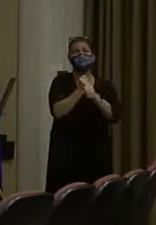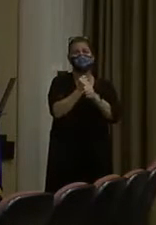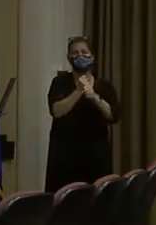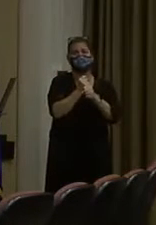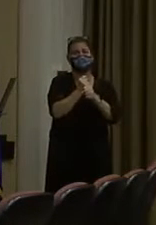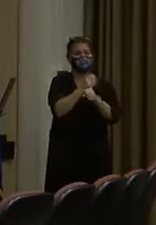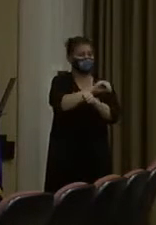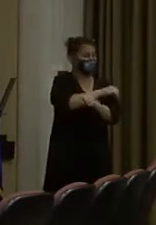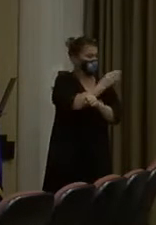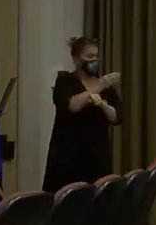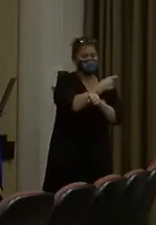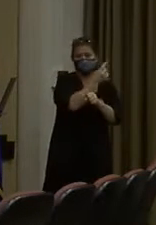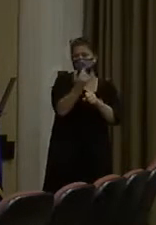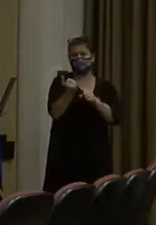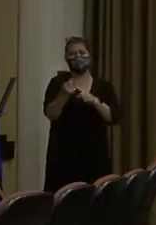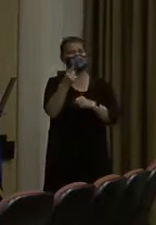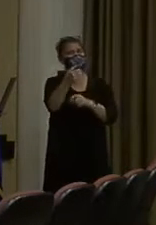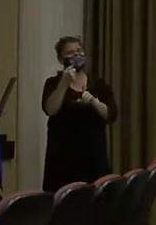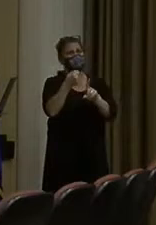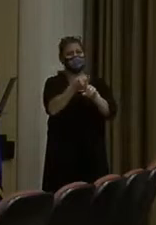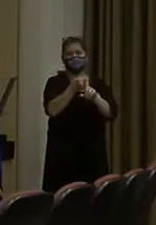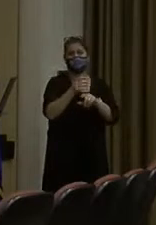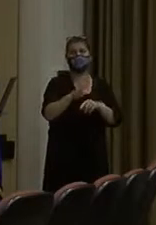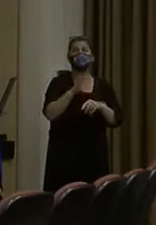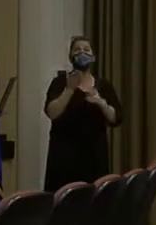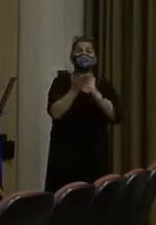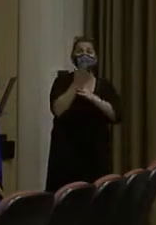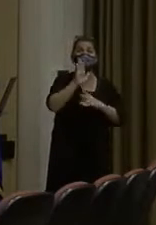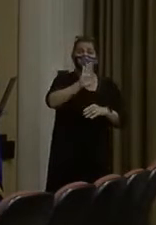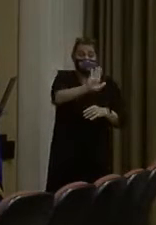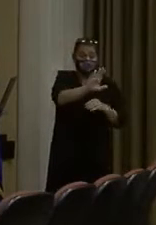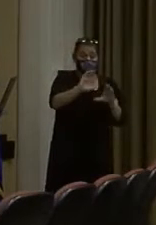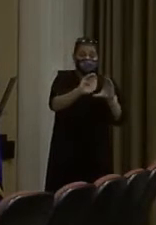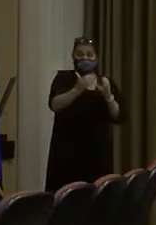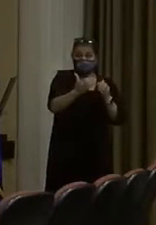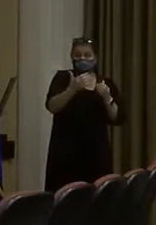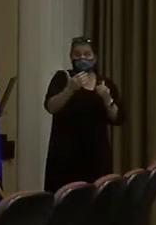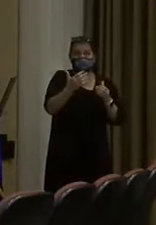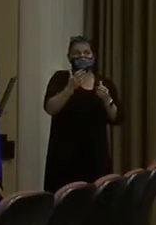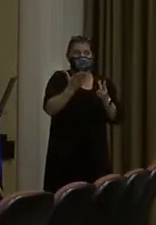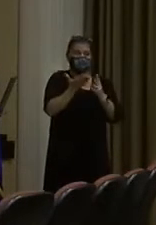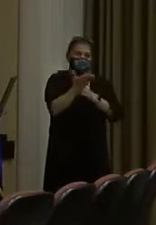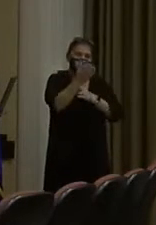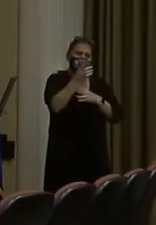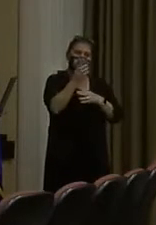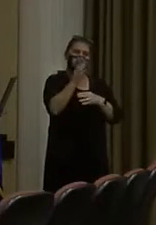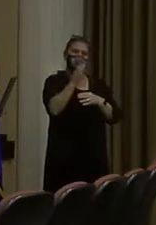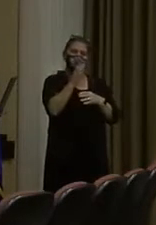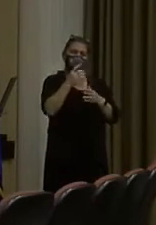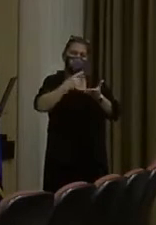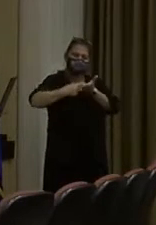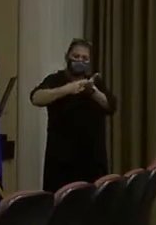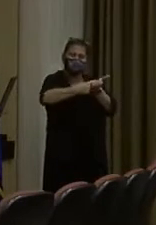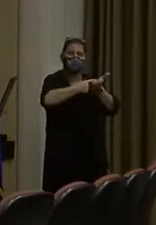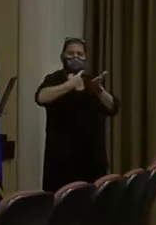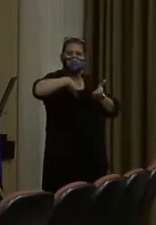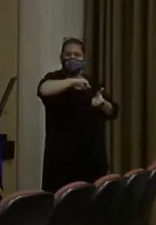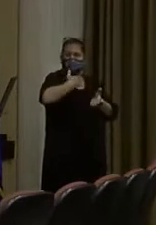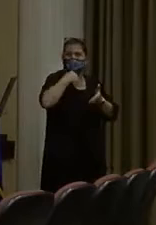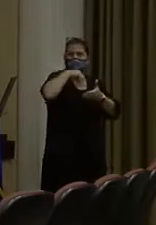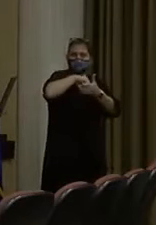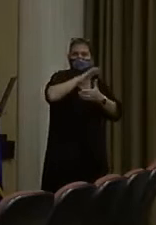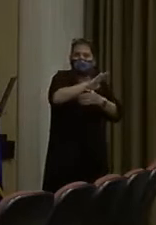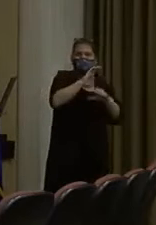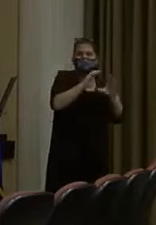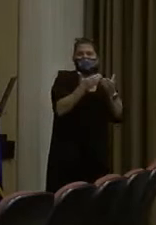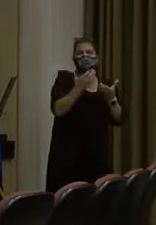until today. And it was through her class that some of the ideas that we had when we were